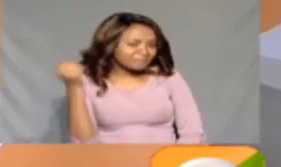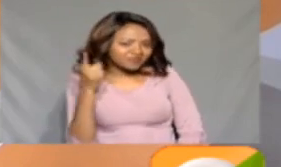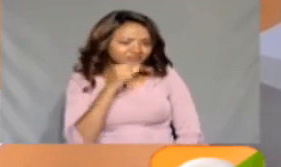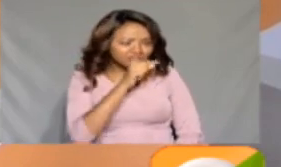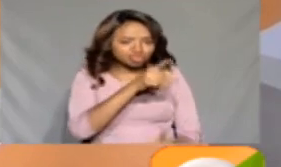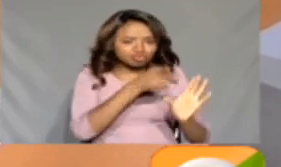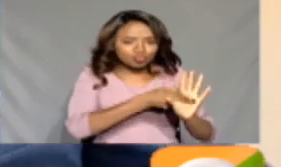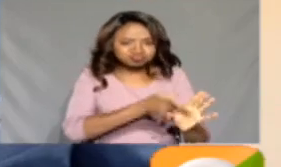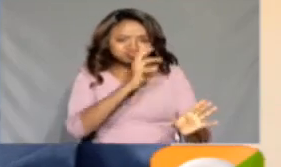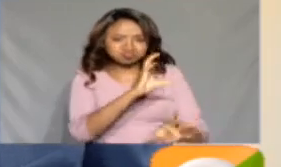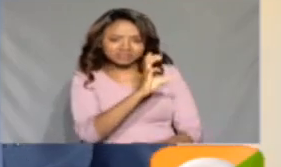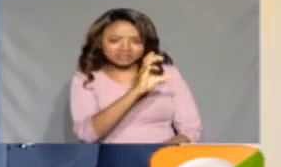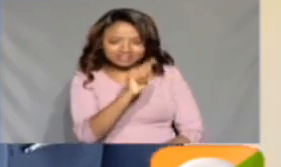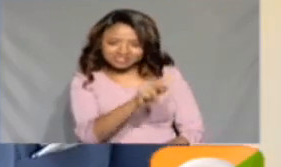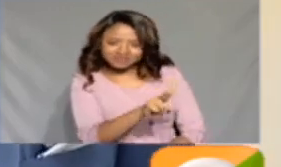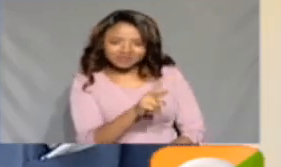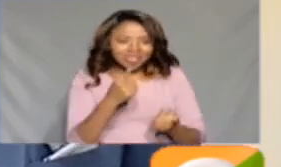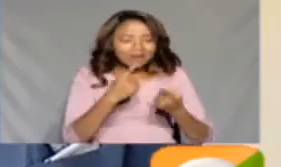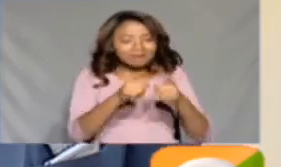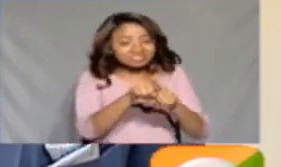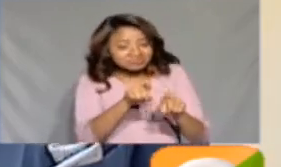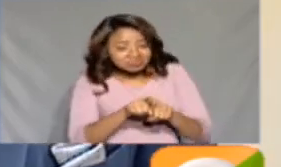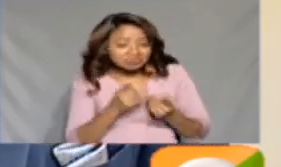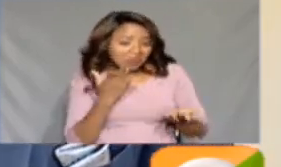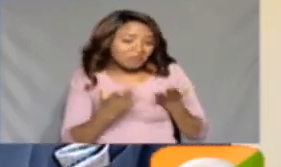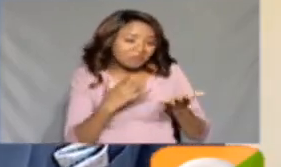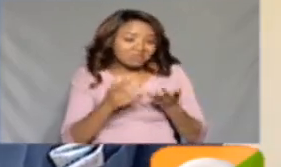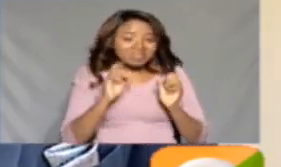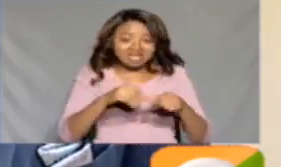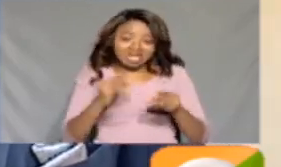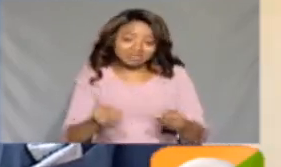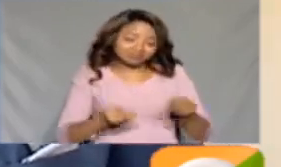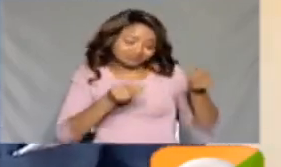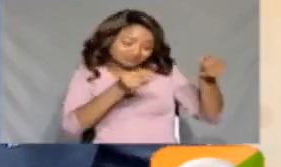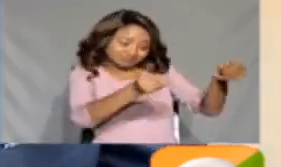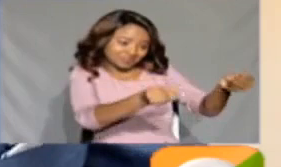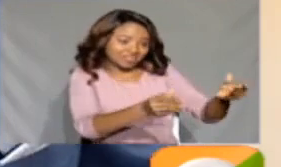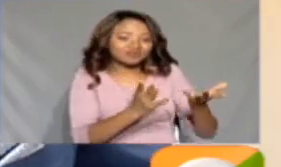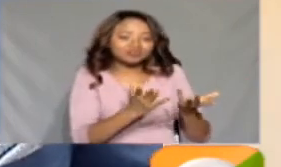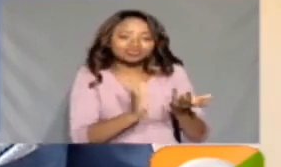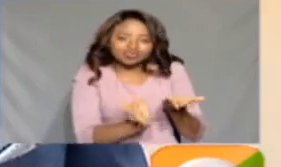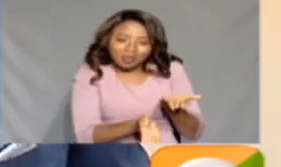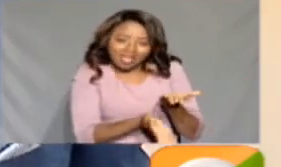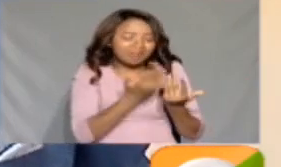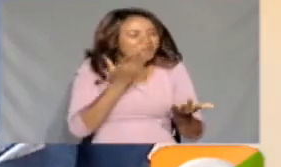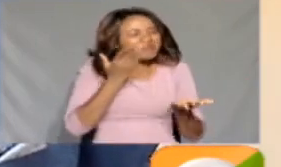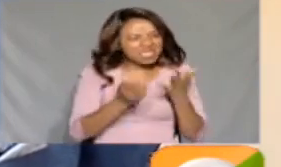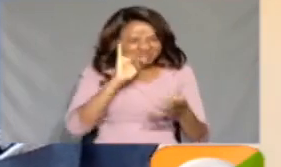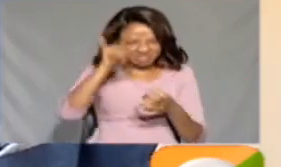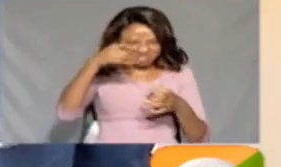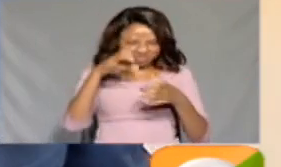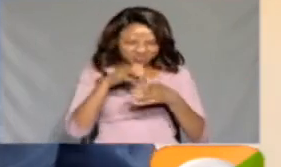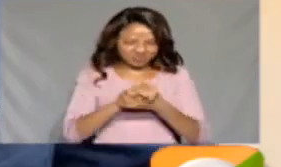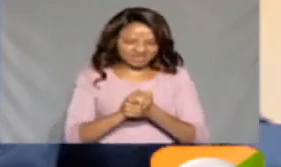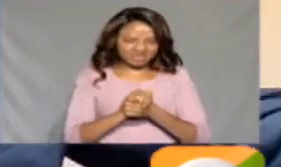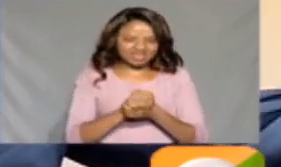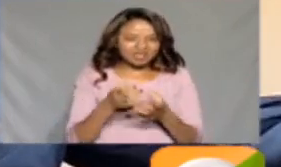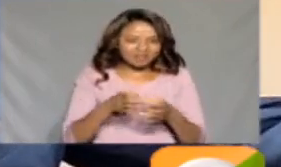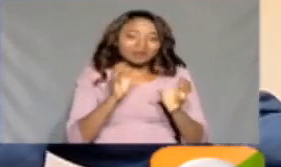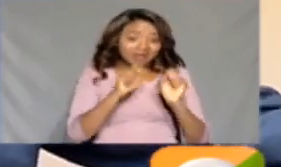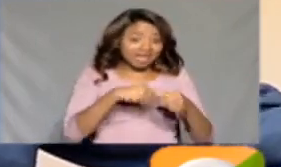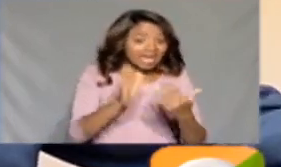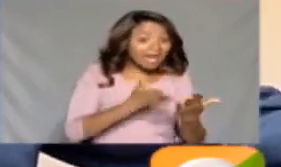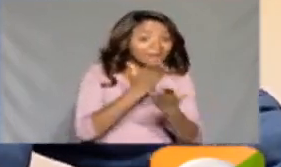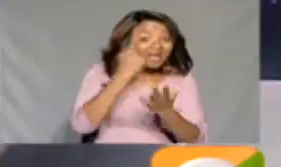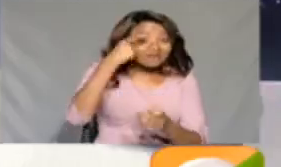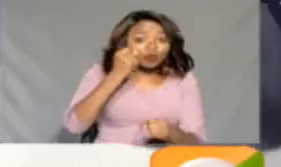and this place, and maybe you could put some light on that. I mean, just in case Jubilee disintegrates, I could probably apply for your